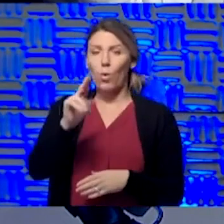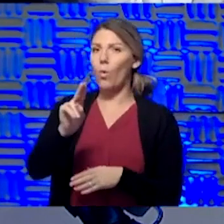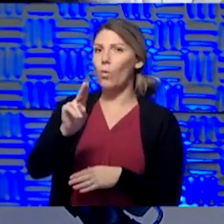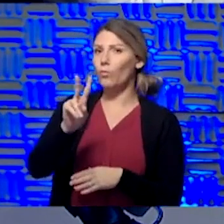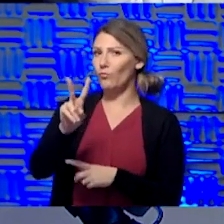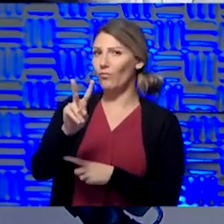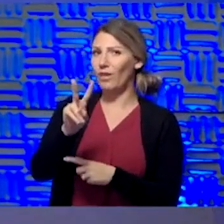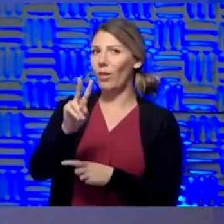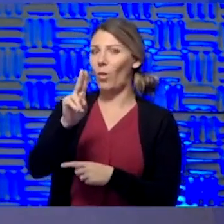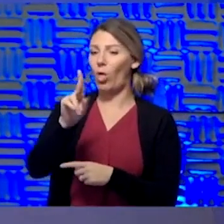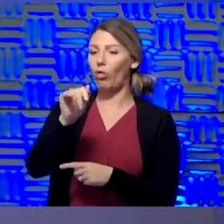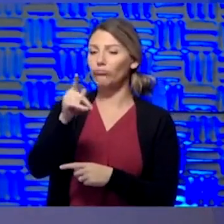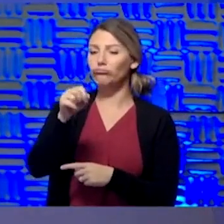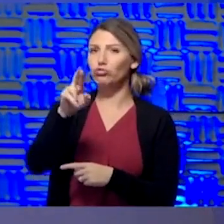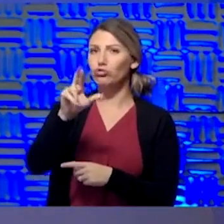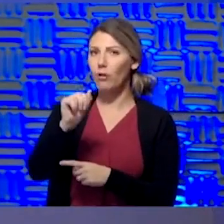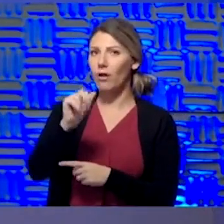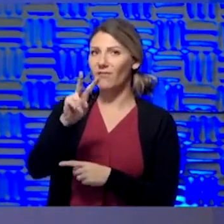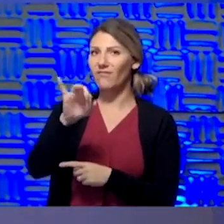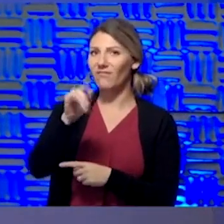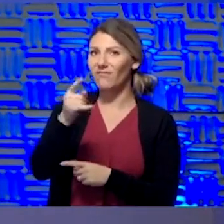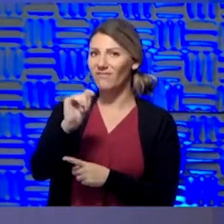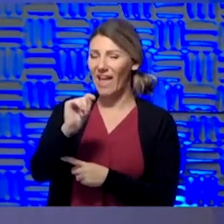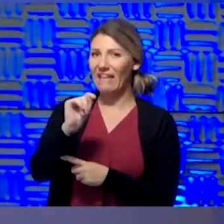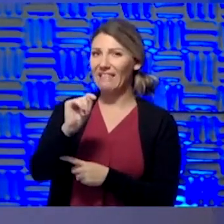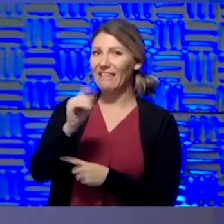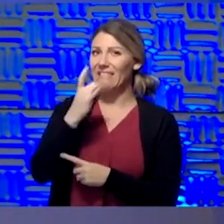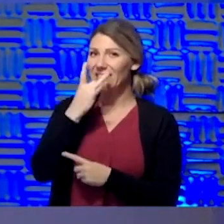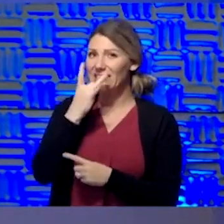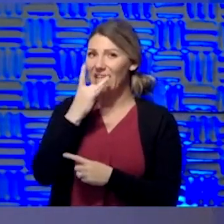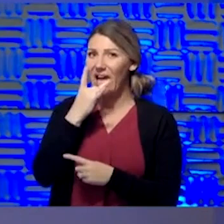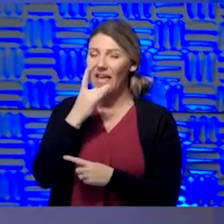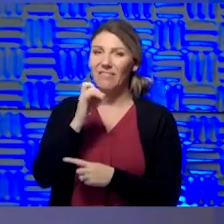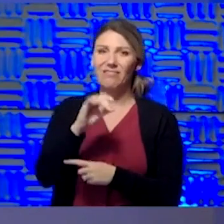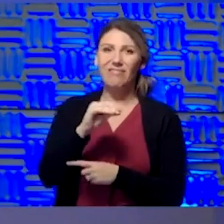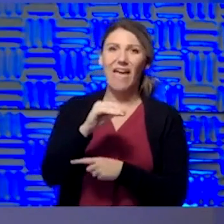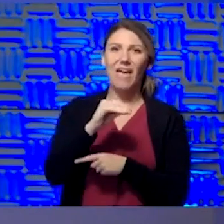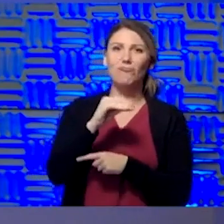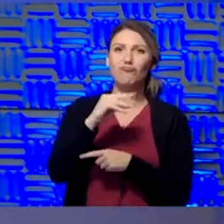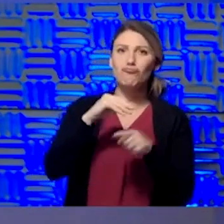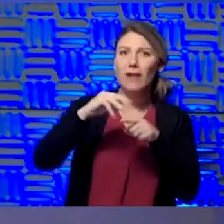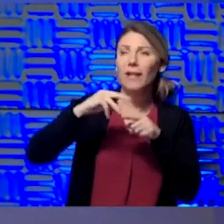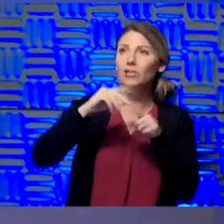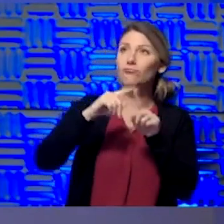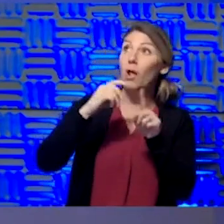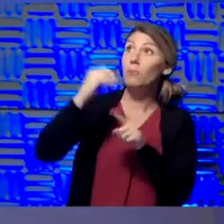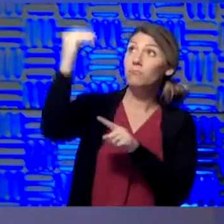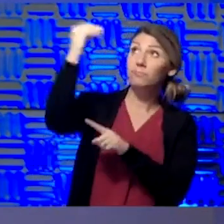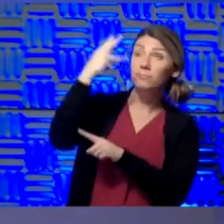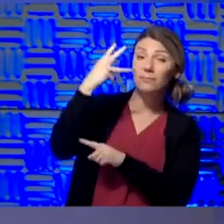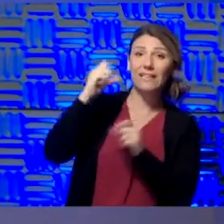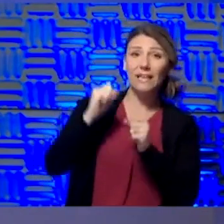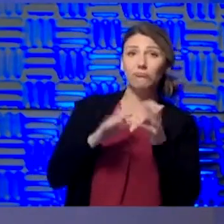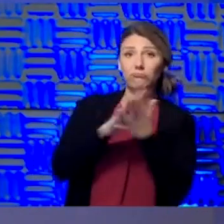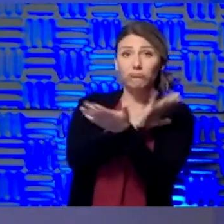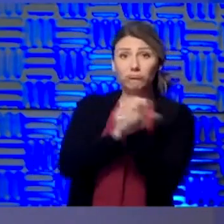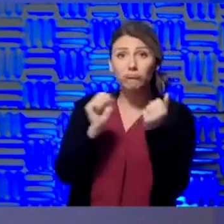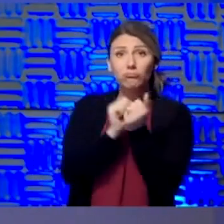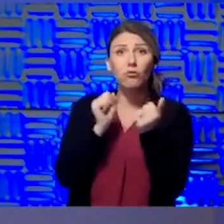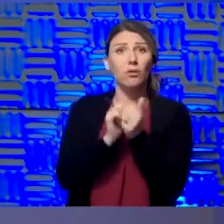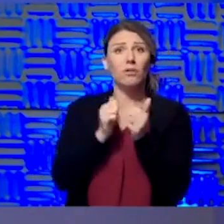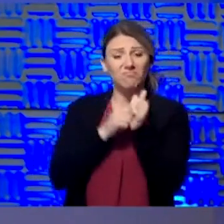light, that radiation that comes from the sun, you know, certainly more than the heat, can destroy and do damage to